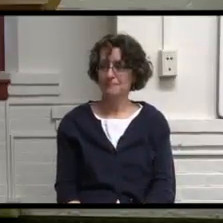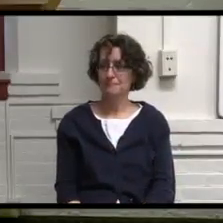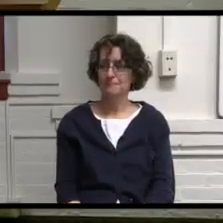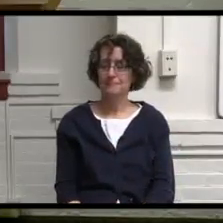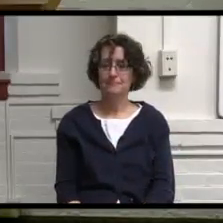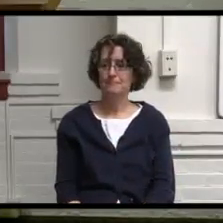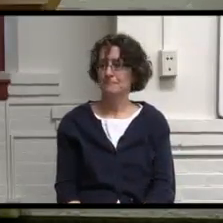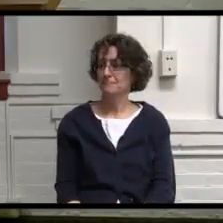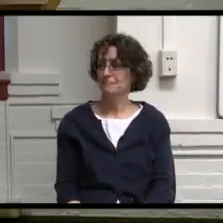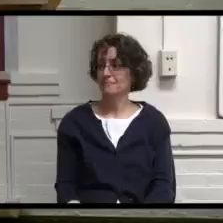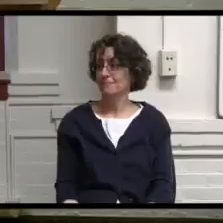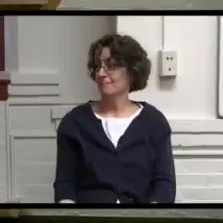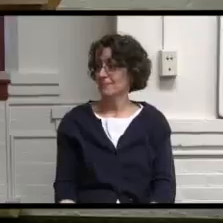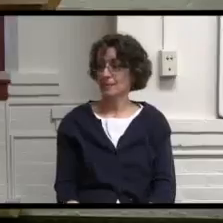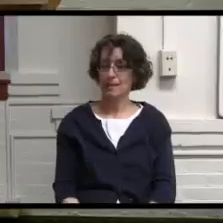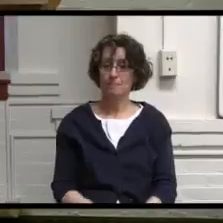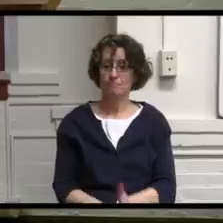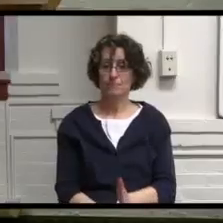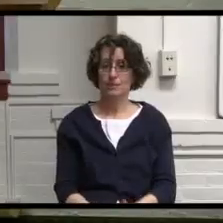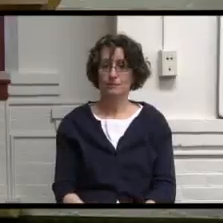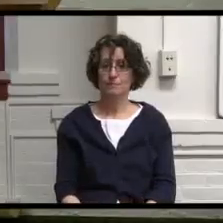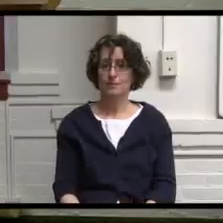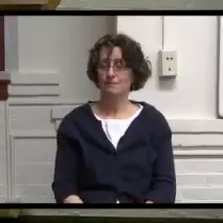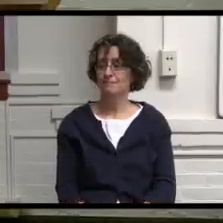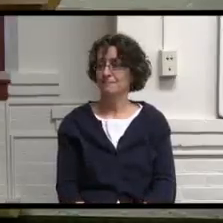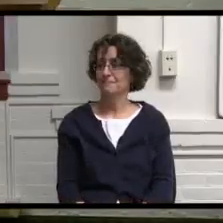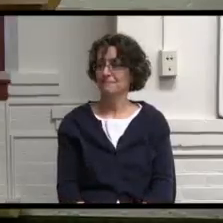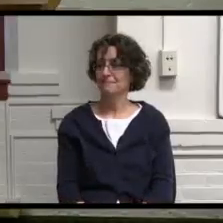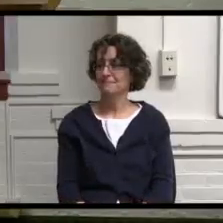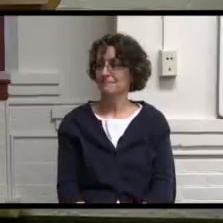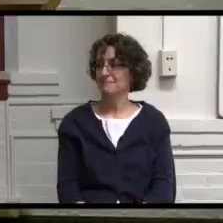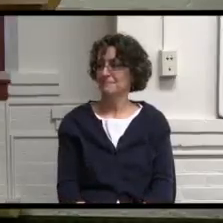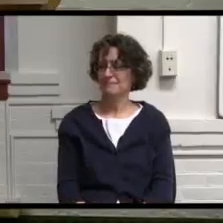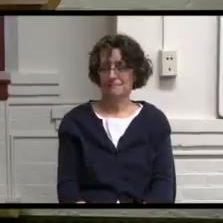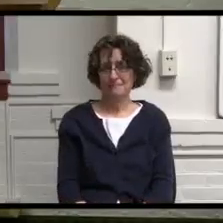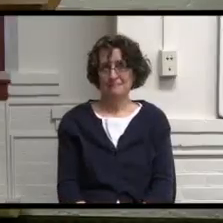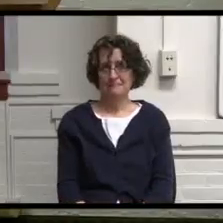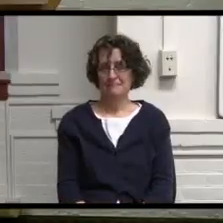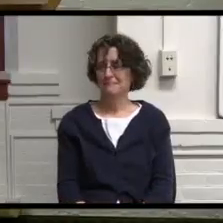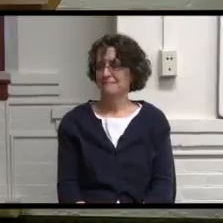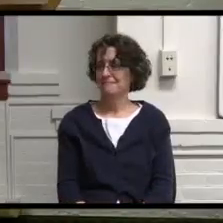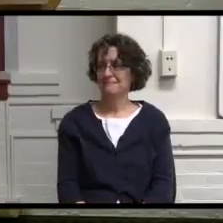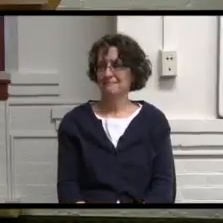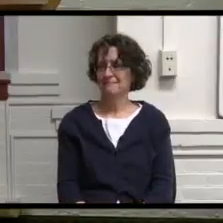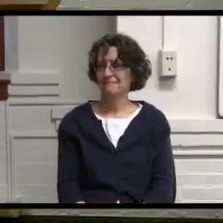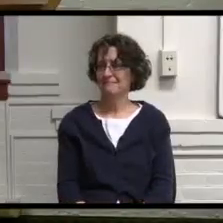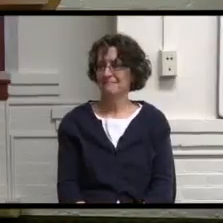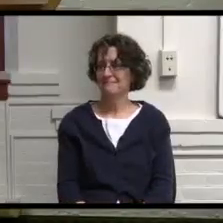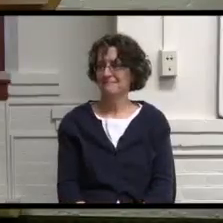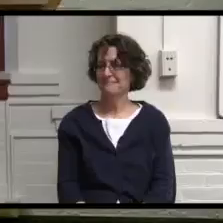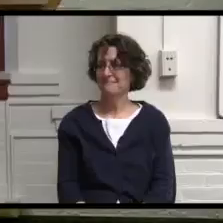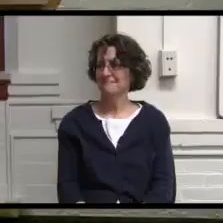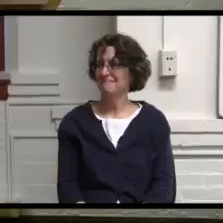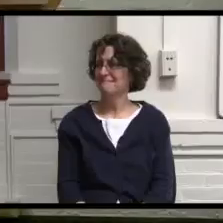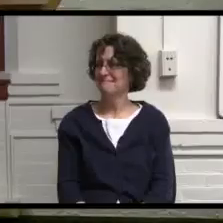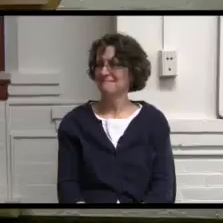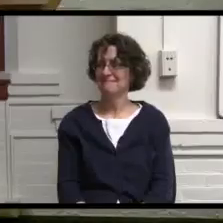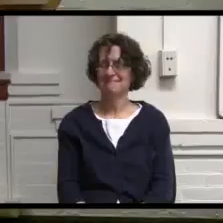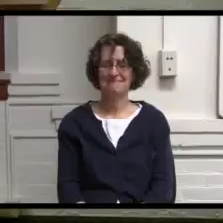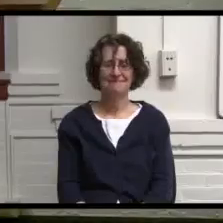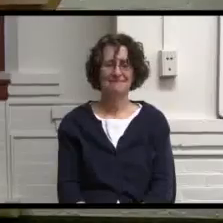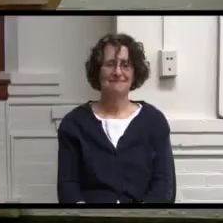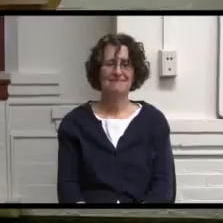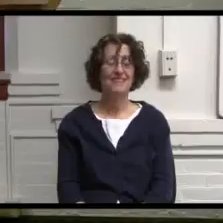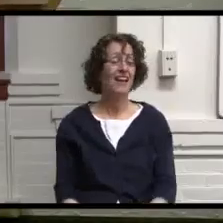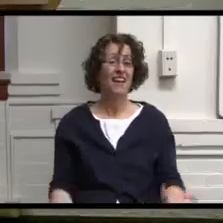I'm not sure what else we have there. No, that was pretty much it. I think that's it. We also gave some other suggestions, but